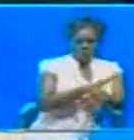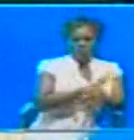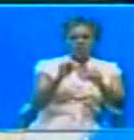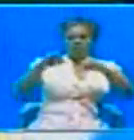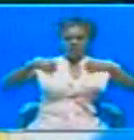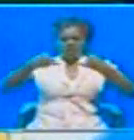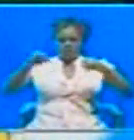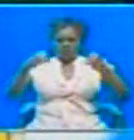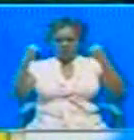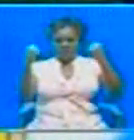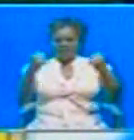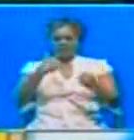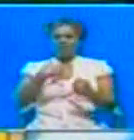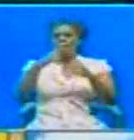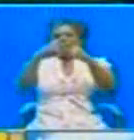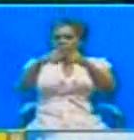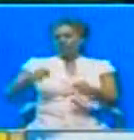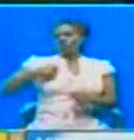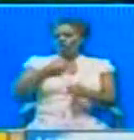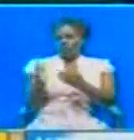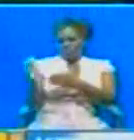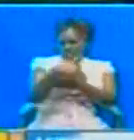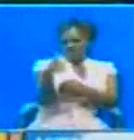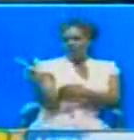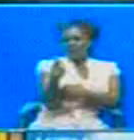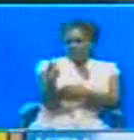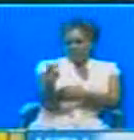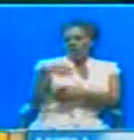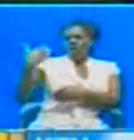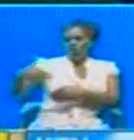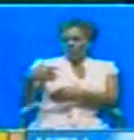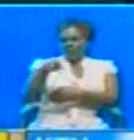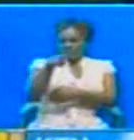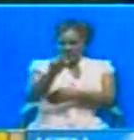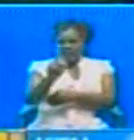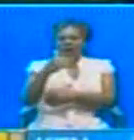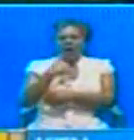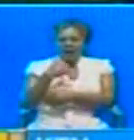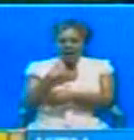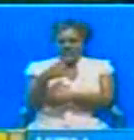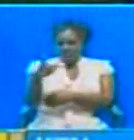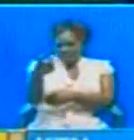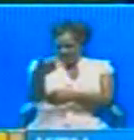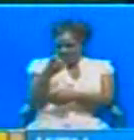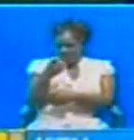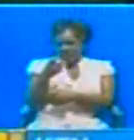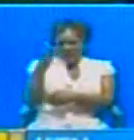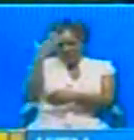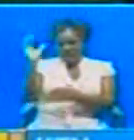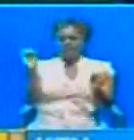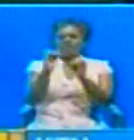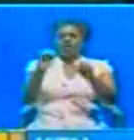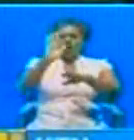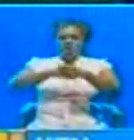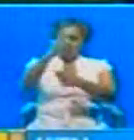coverage with courage. Unfortunately, behind the cameras and the lenses that they always look into, they get captured unaware. This is why, on behalf